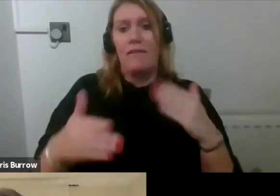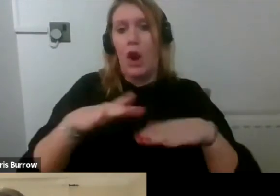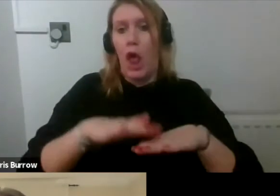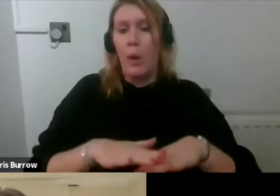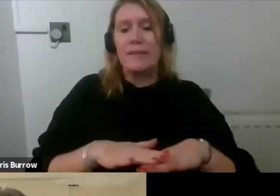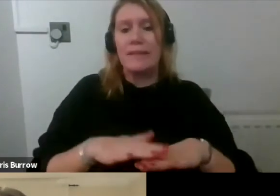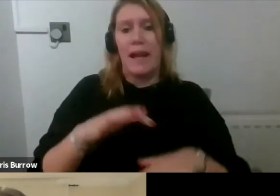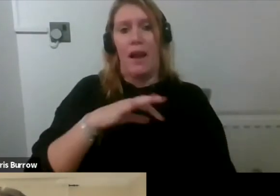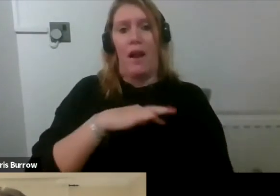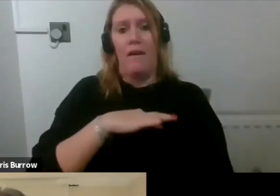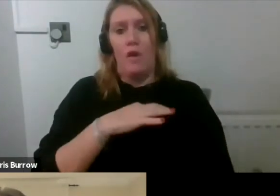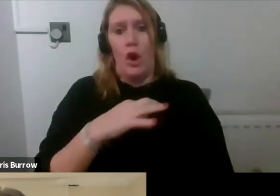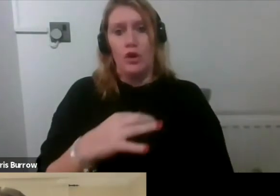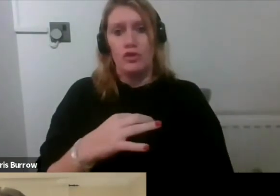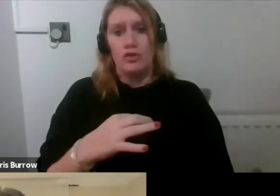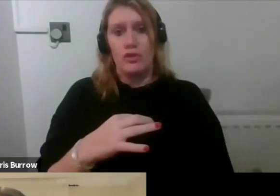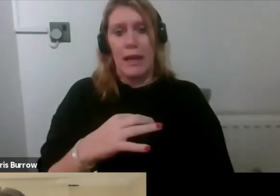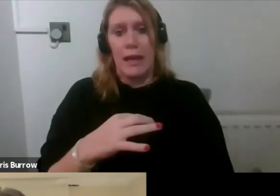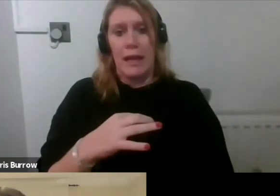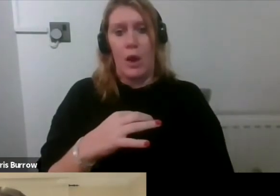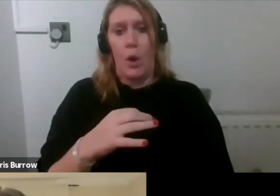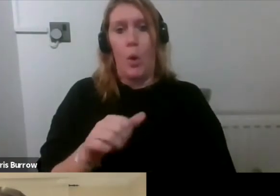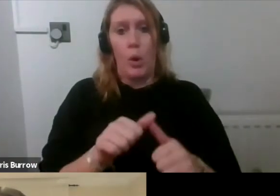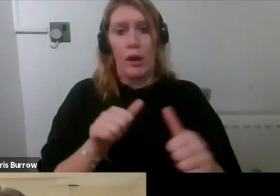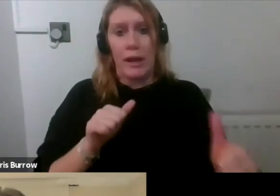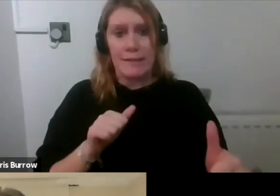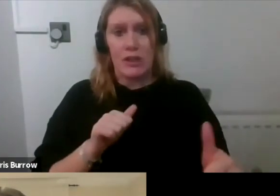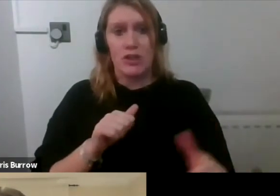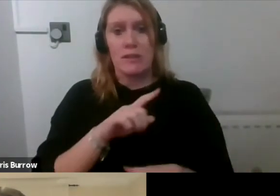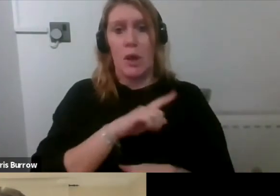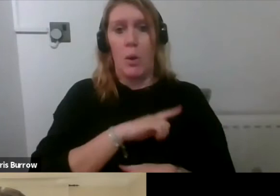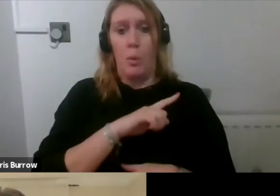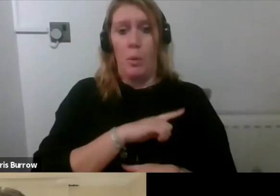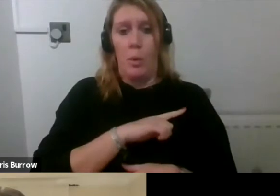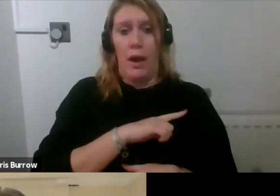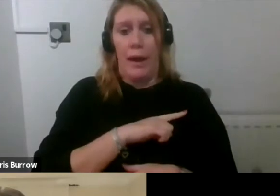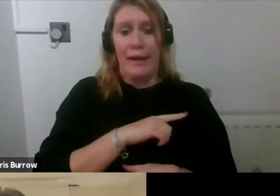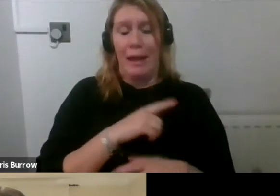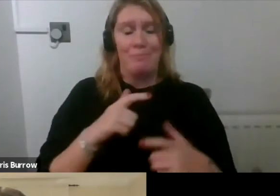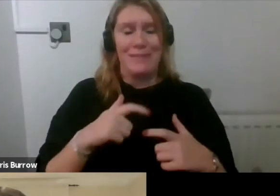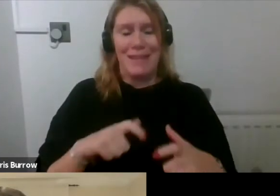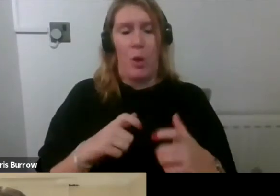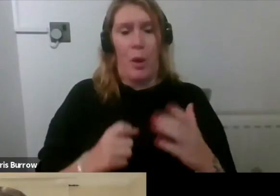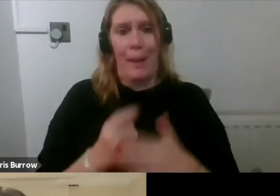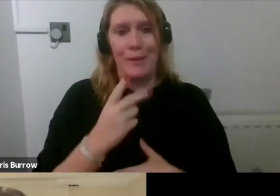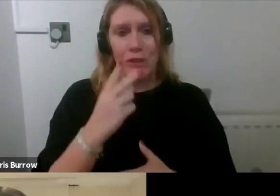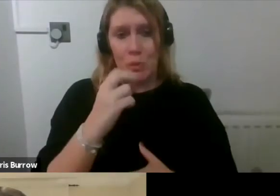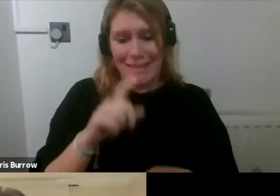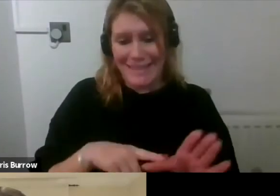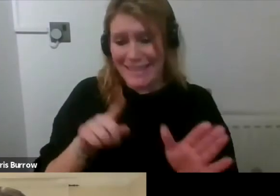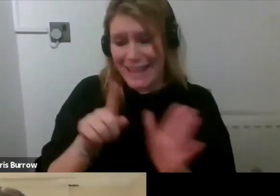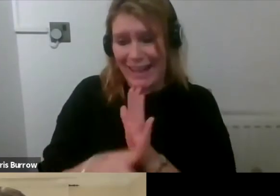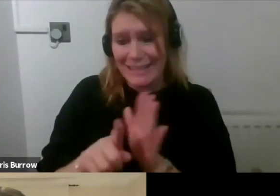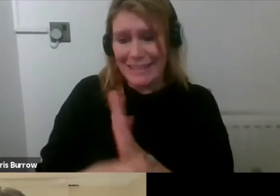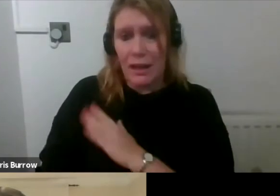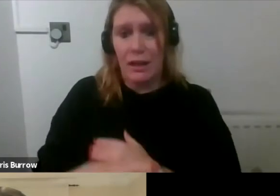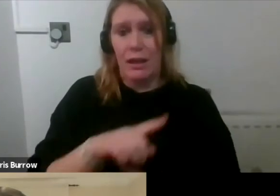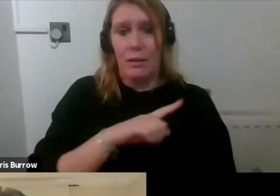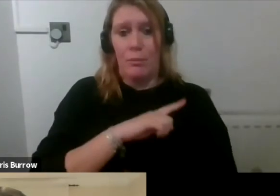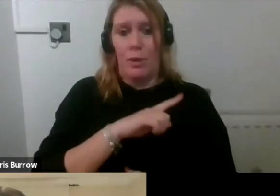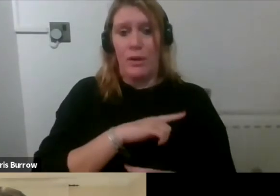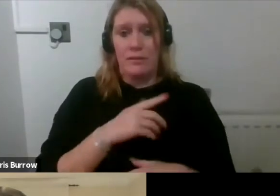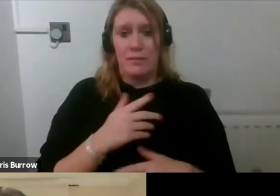sector organisations locally because they also, still are 20 years later, were doing huge